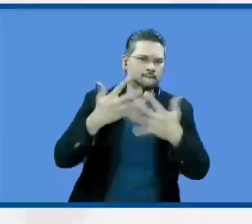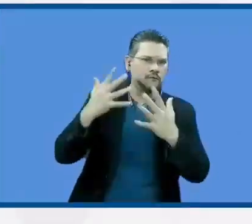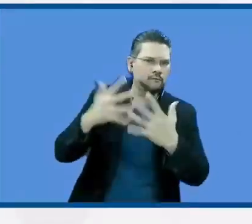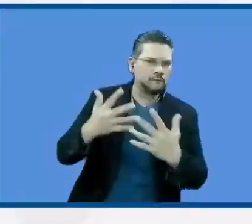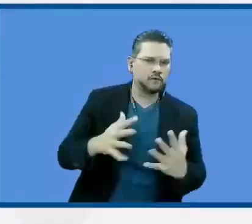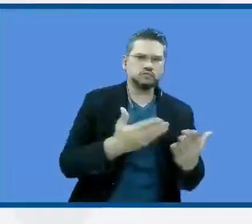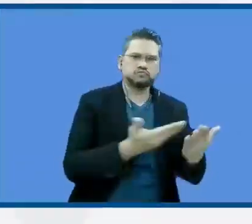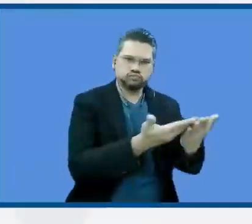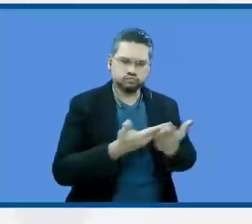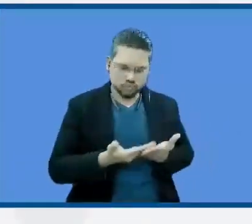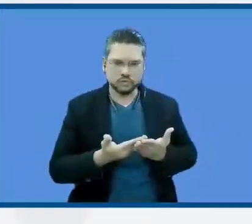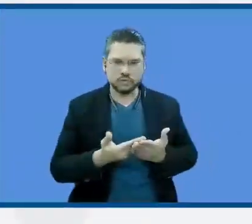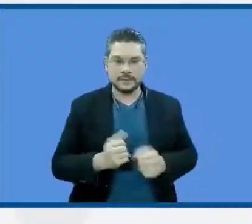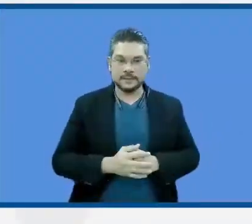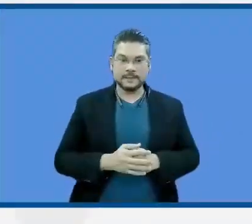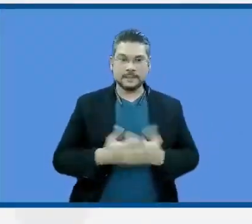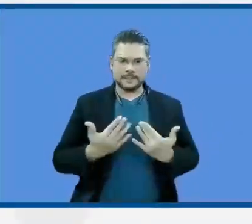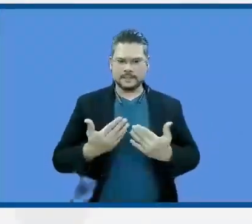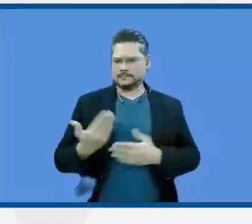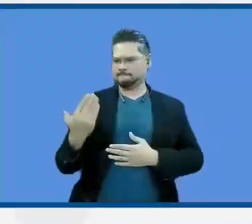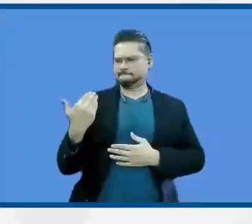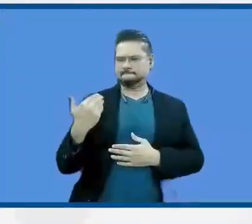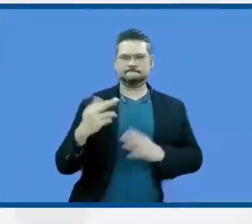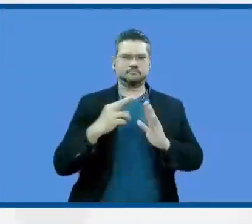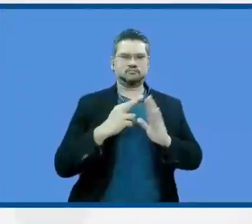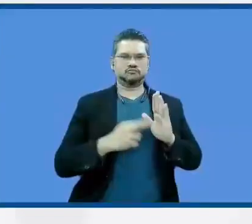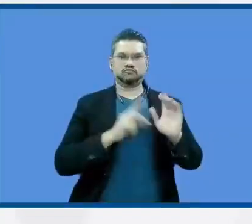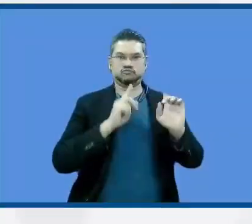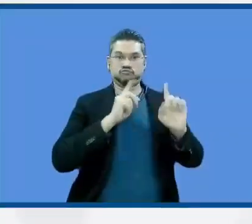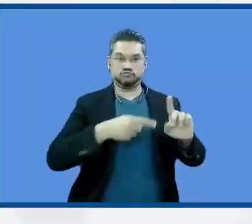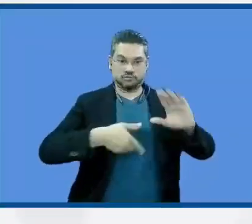in Latin America and the Caribbean, called